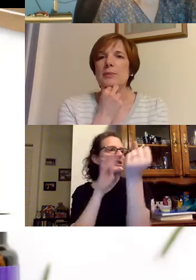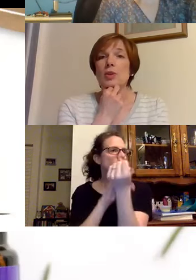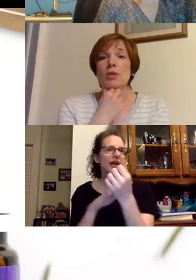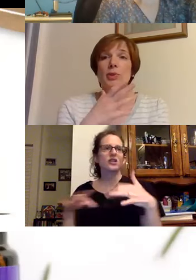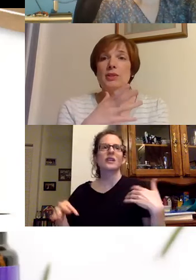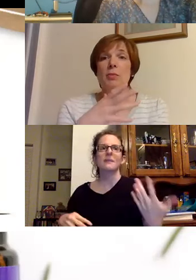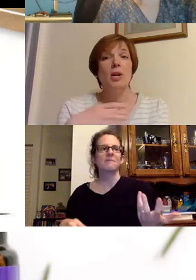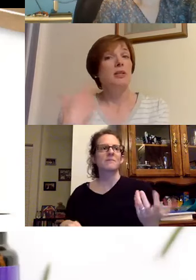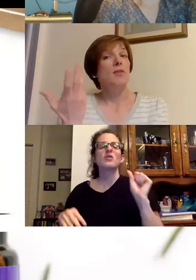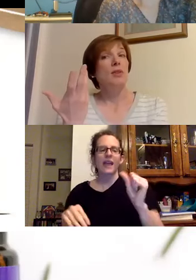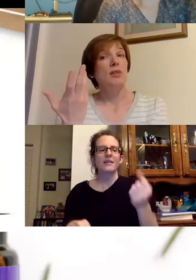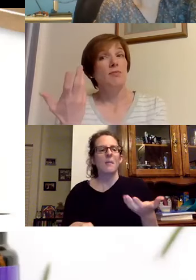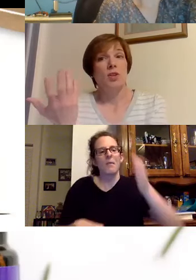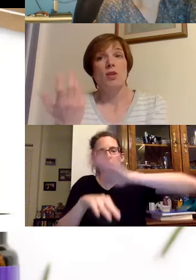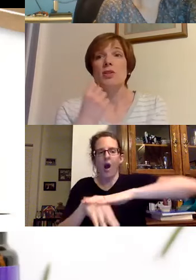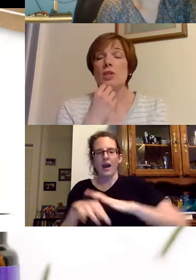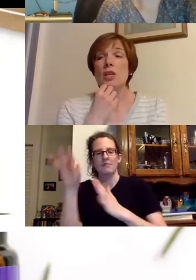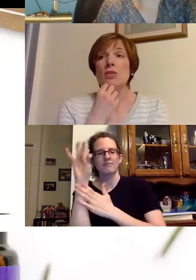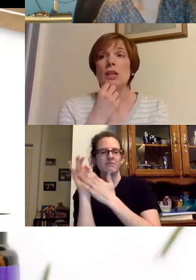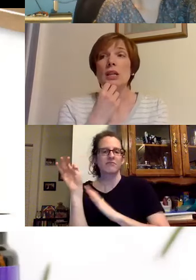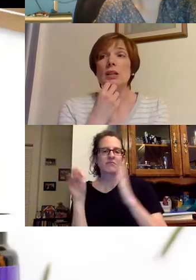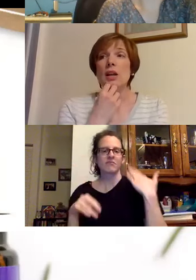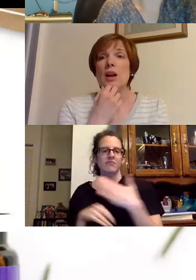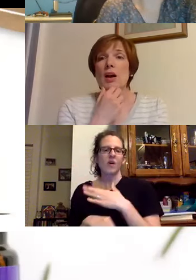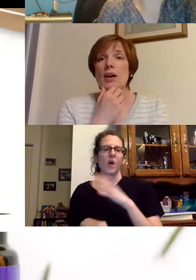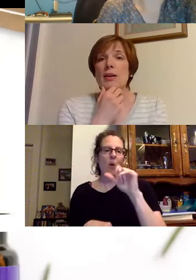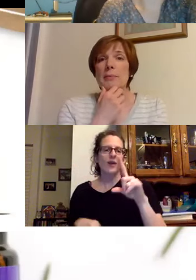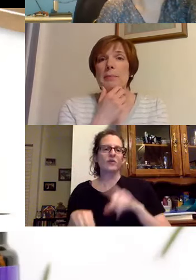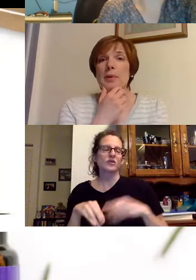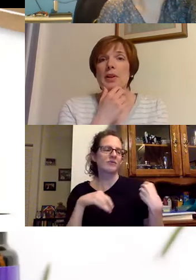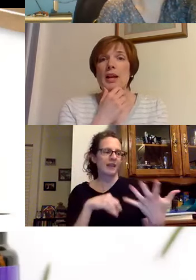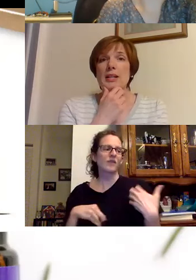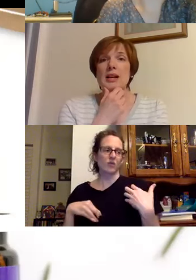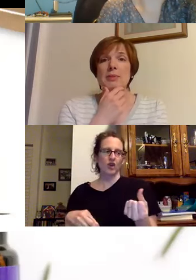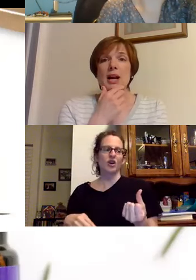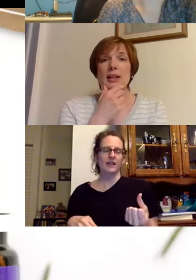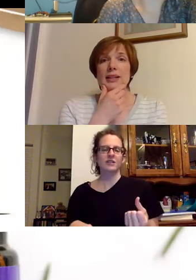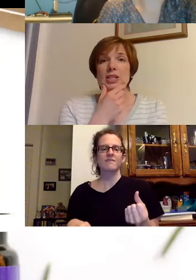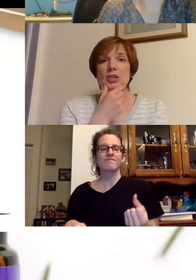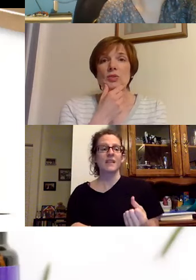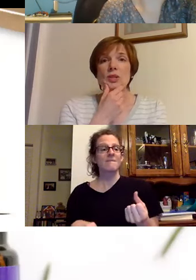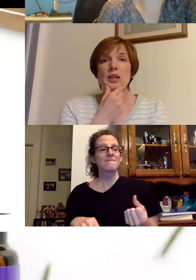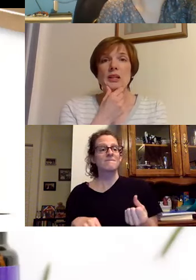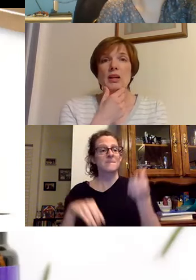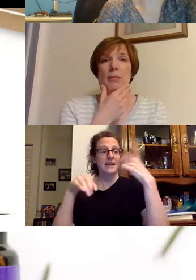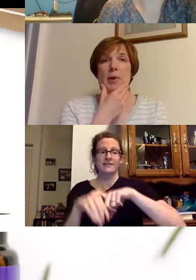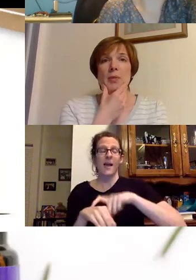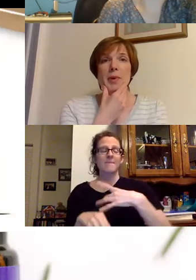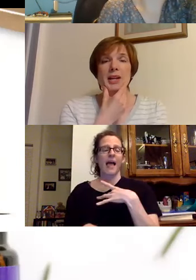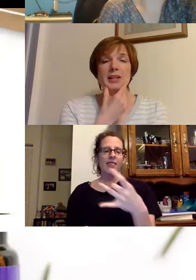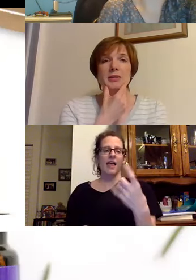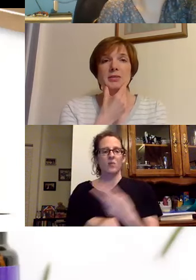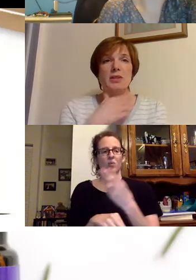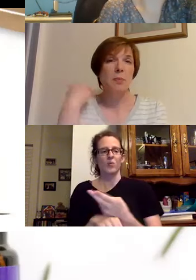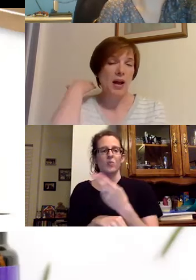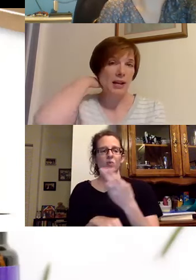you can put some on to give you the courage that you need. a lot of times I like to use it on